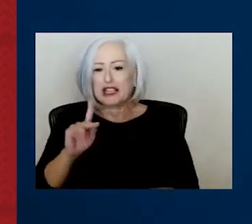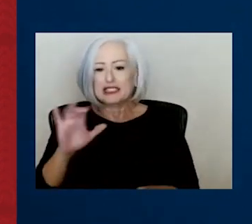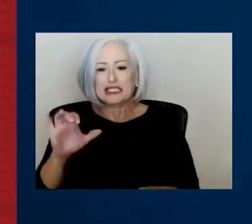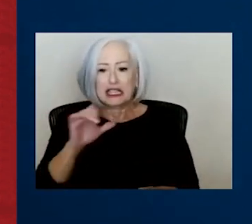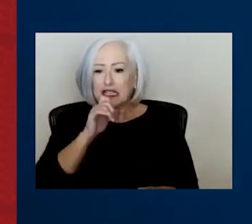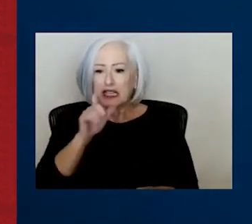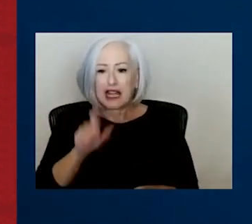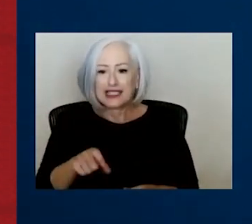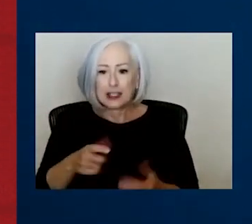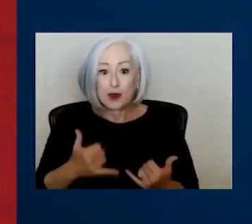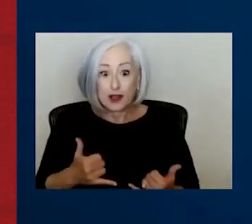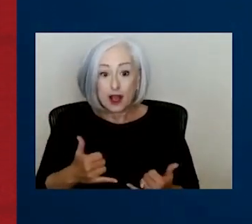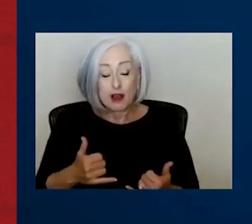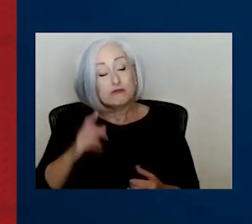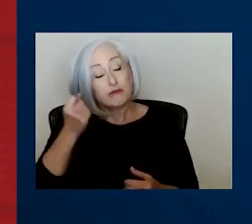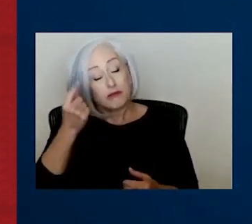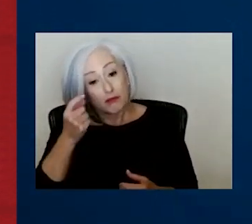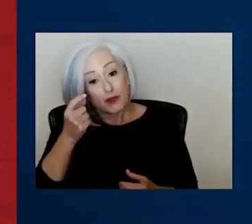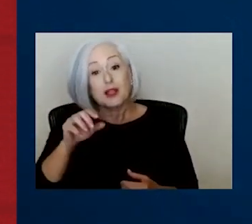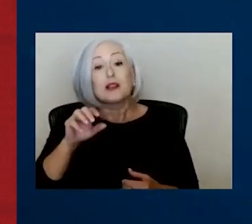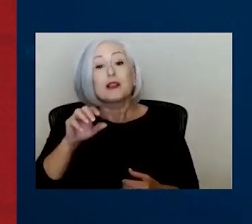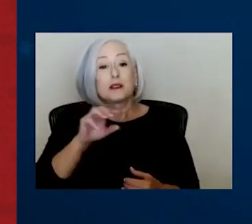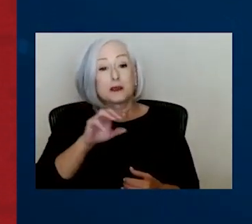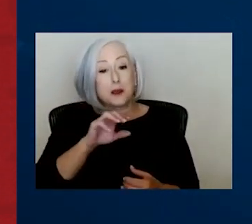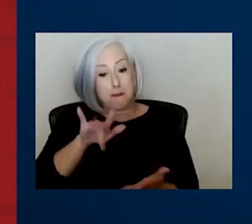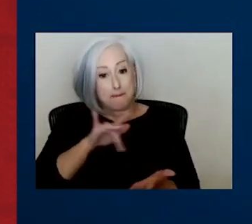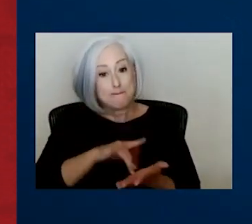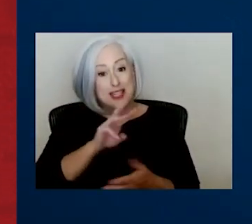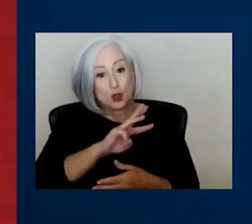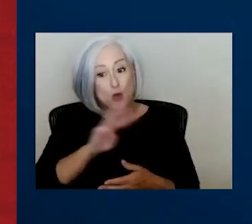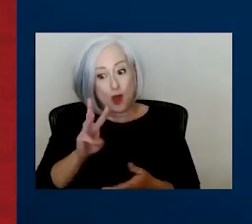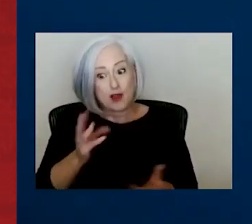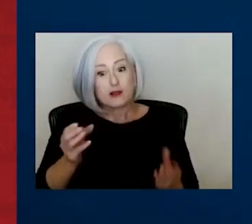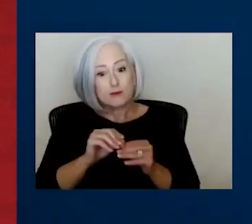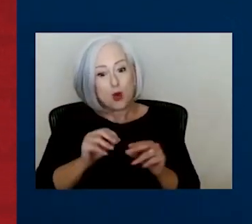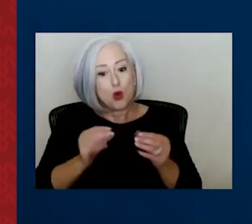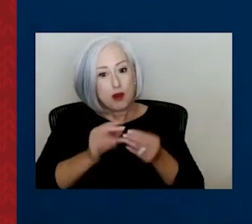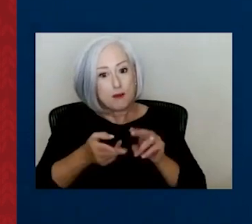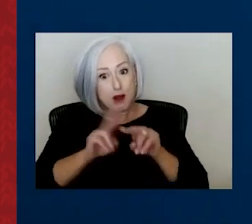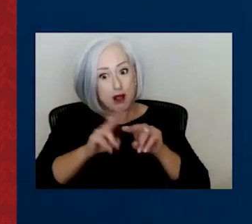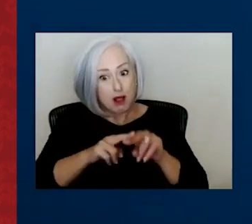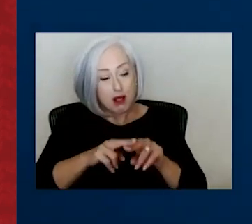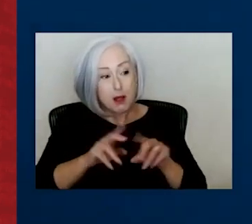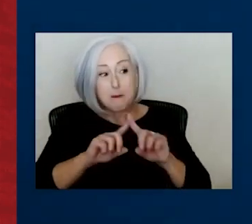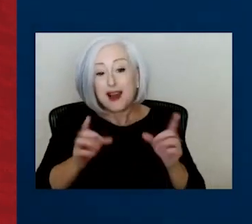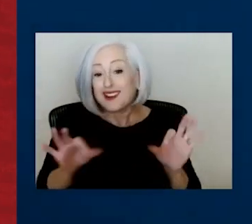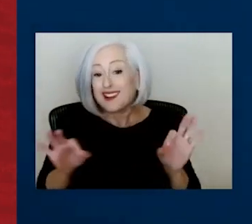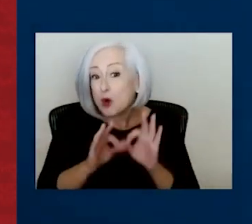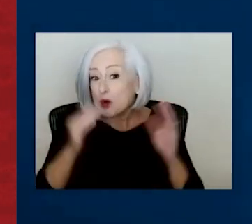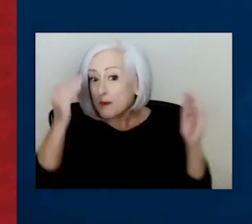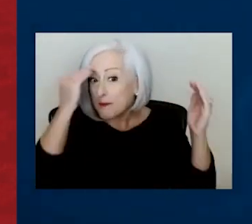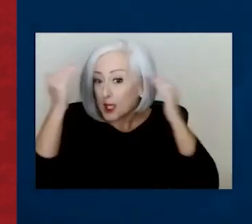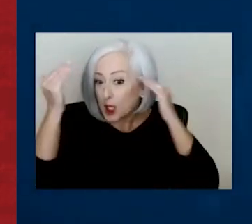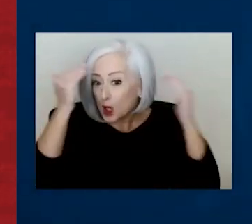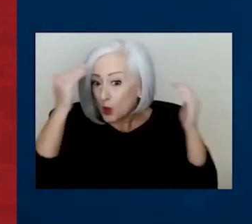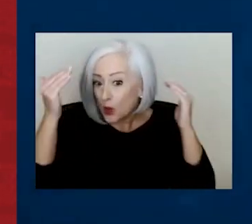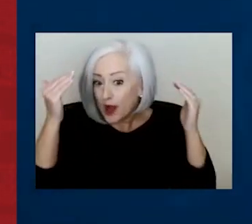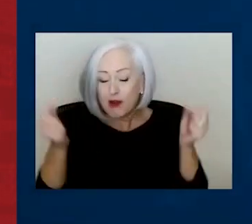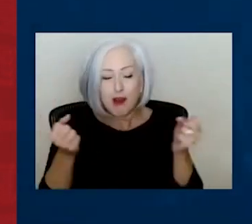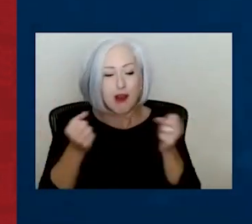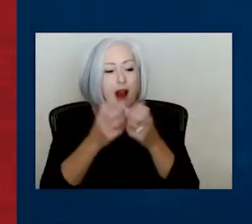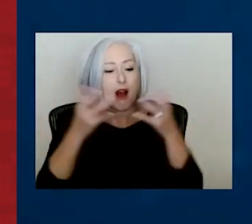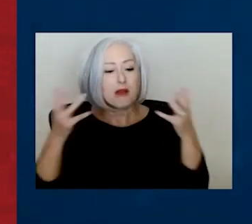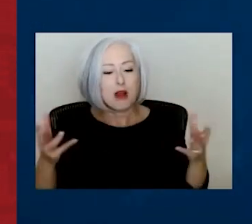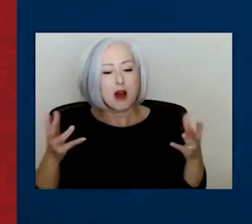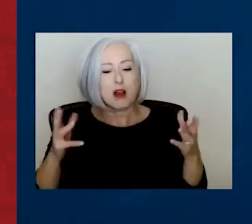is getting hit harder and harder. I think what we're trying to say is just beware of what's going on out there. There's a lot more community transmission. There are a lot